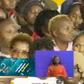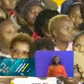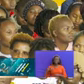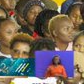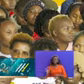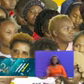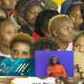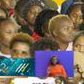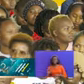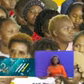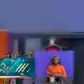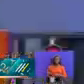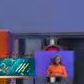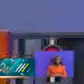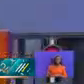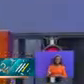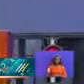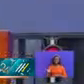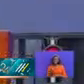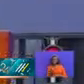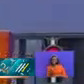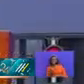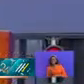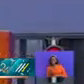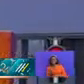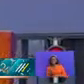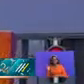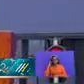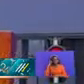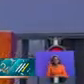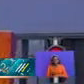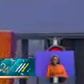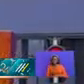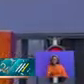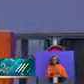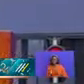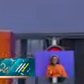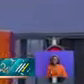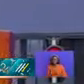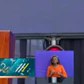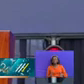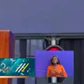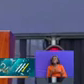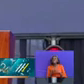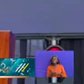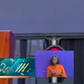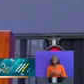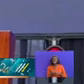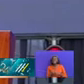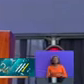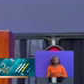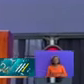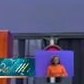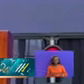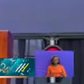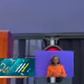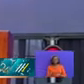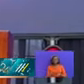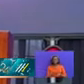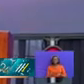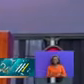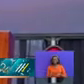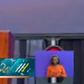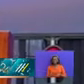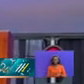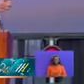intelligence you can't even give anyone Direction you send them a pin that artificial intelligence will replace